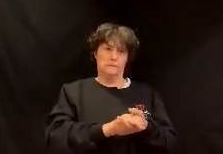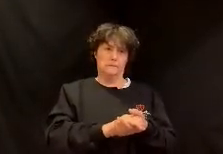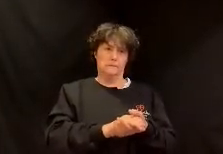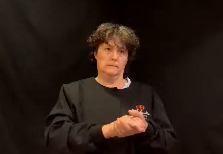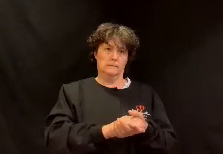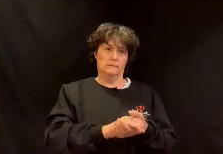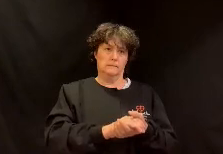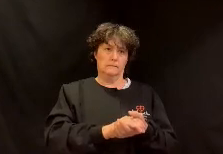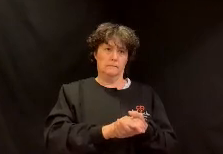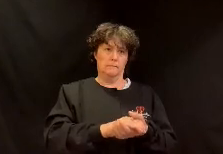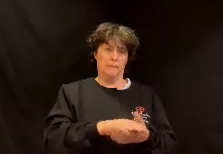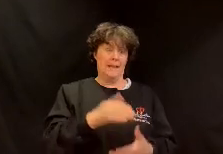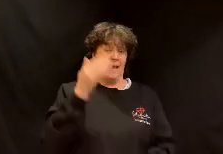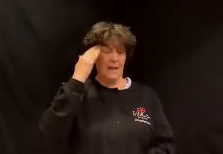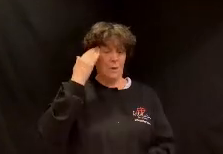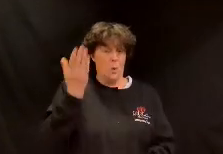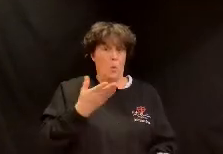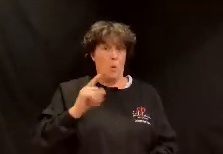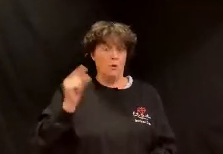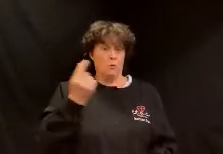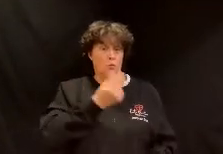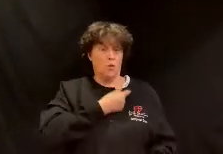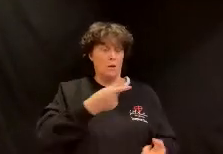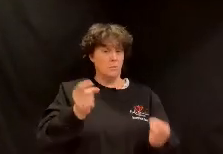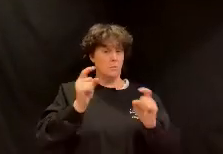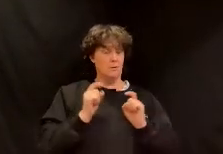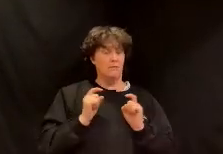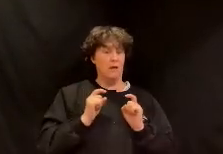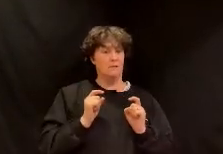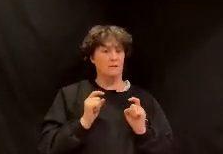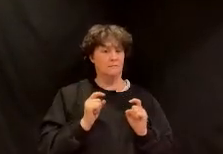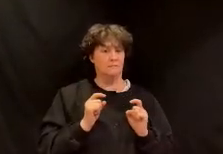And I know what grace is provided.